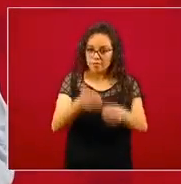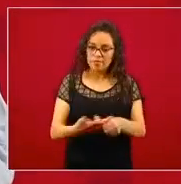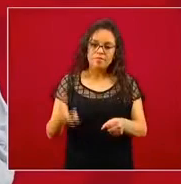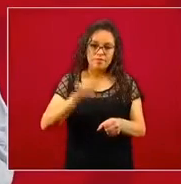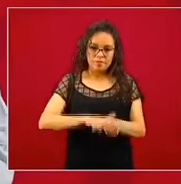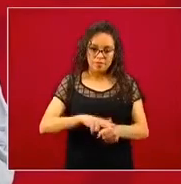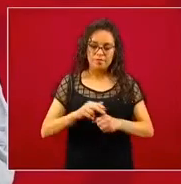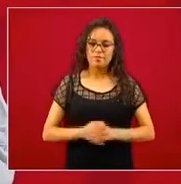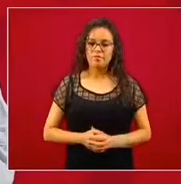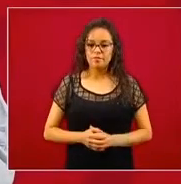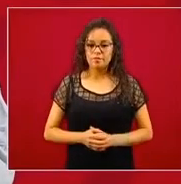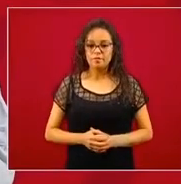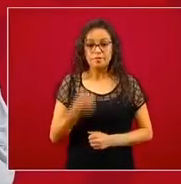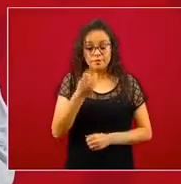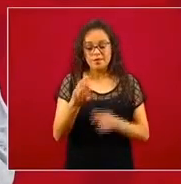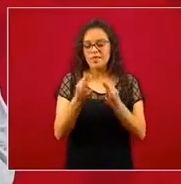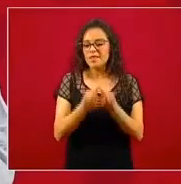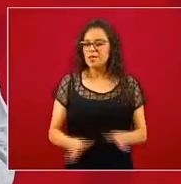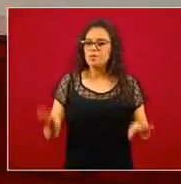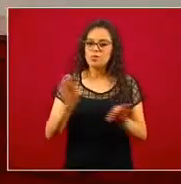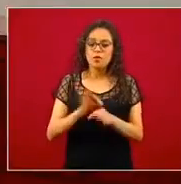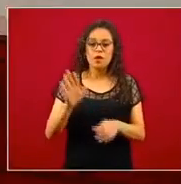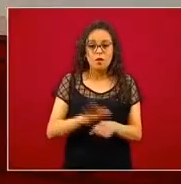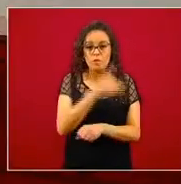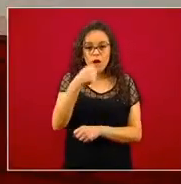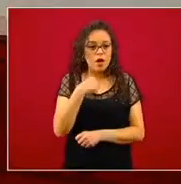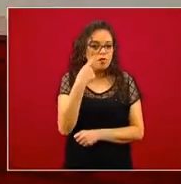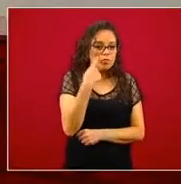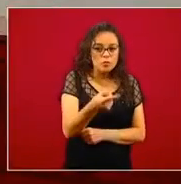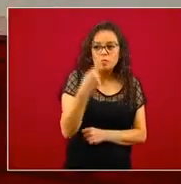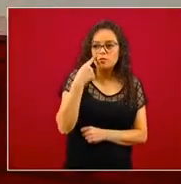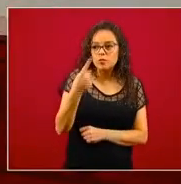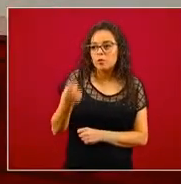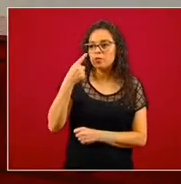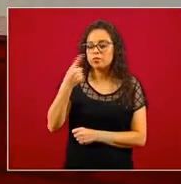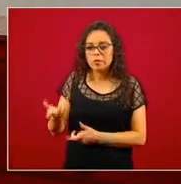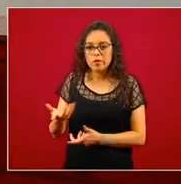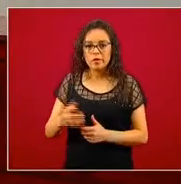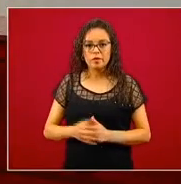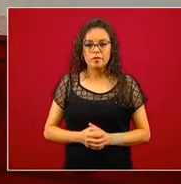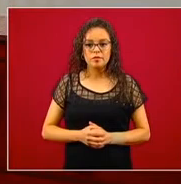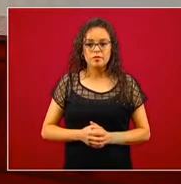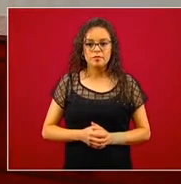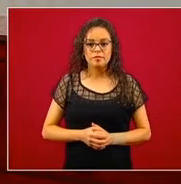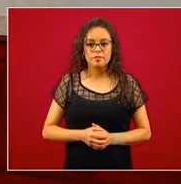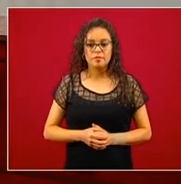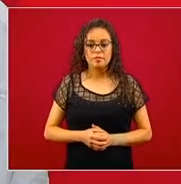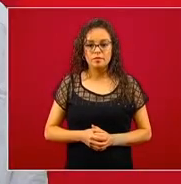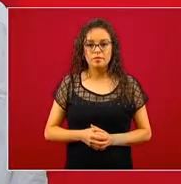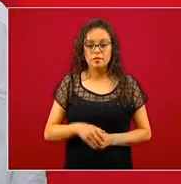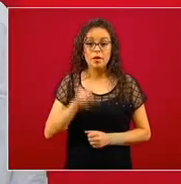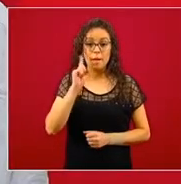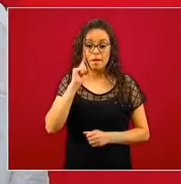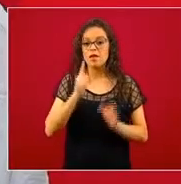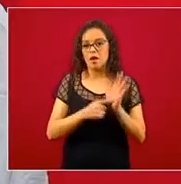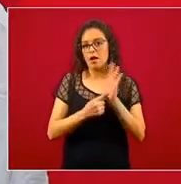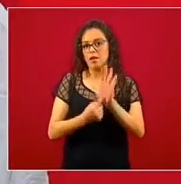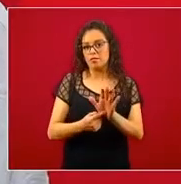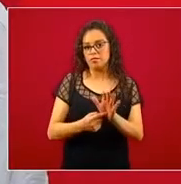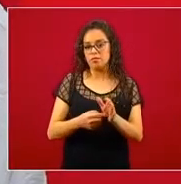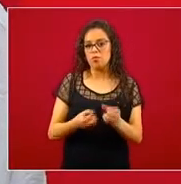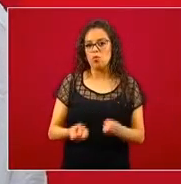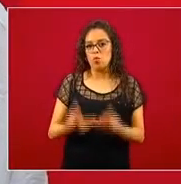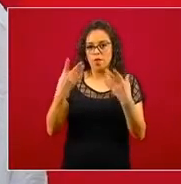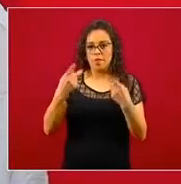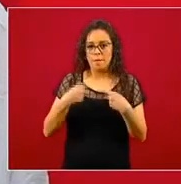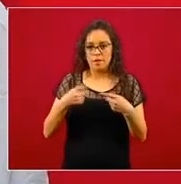is of utmost importance, because what we have seen is that, unfortunately, and